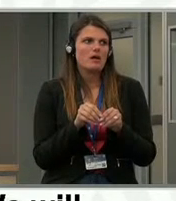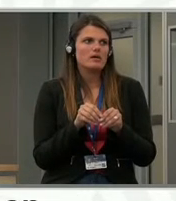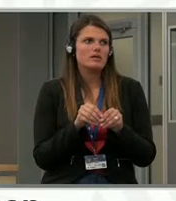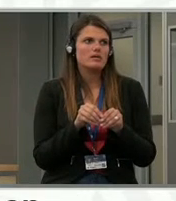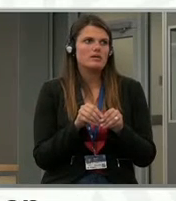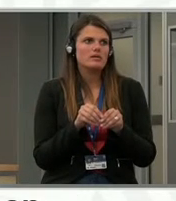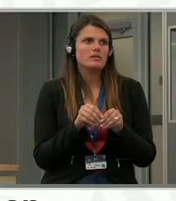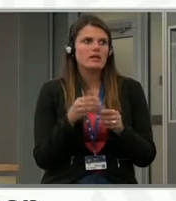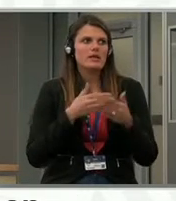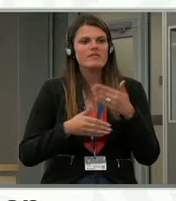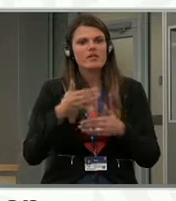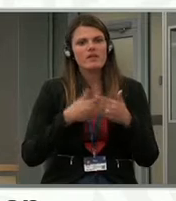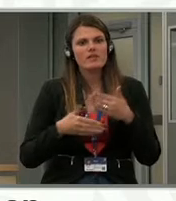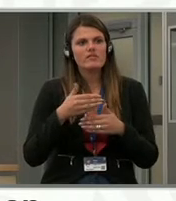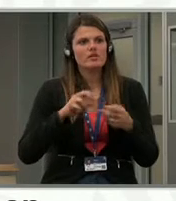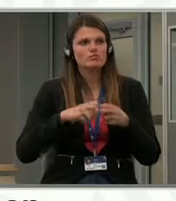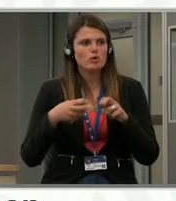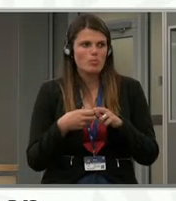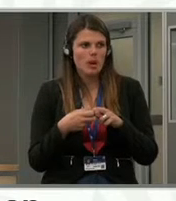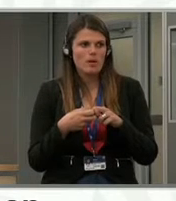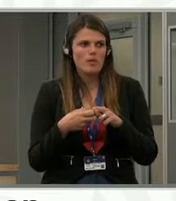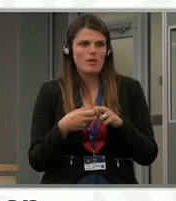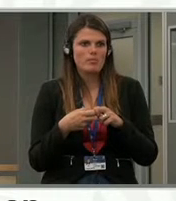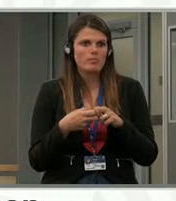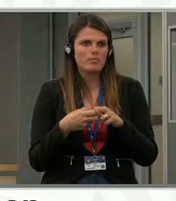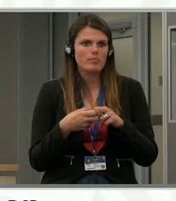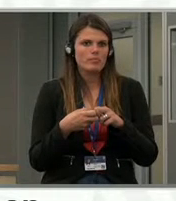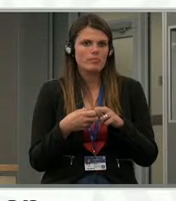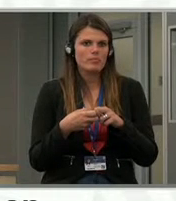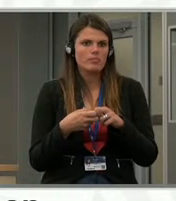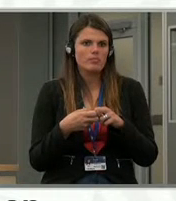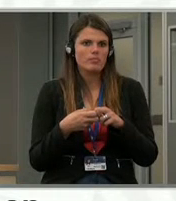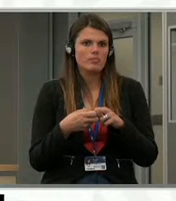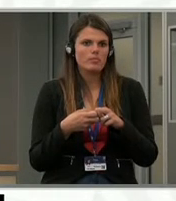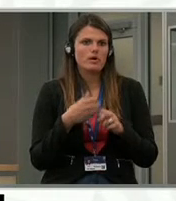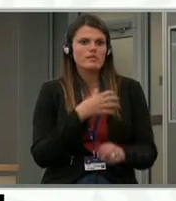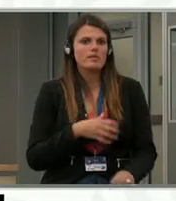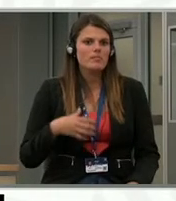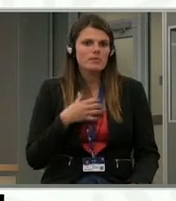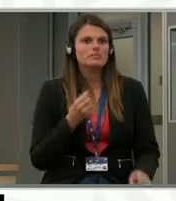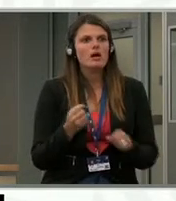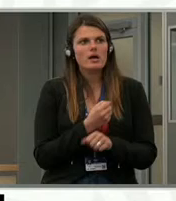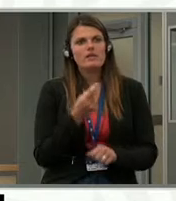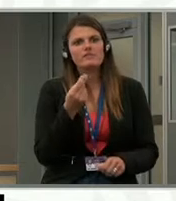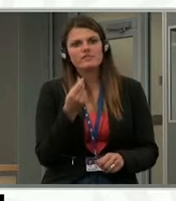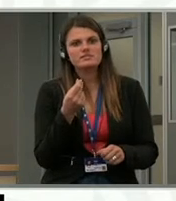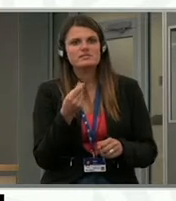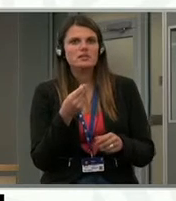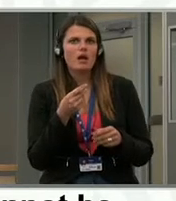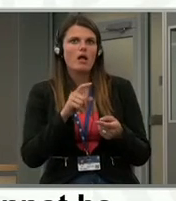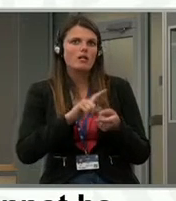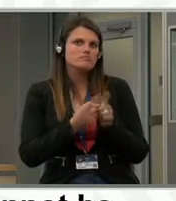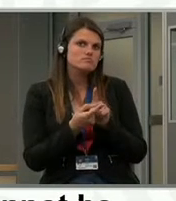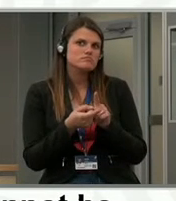all. The necessary fiscal consolidation and structural reforms cannot be obtained in the expense